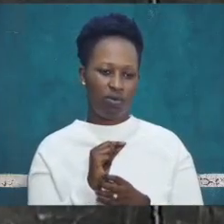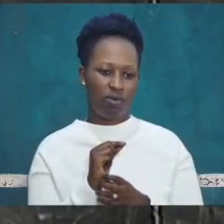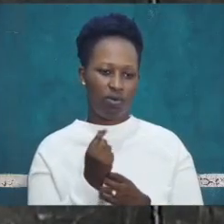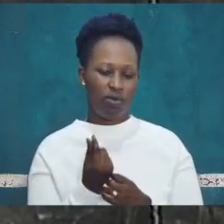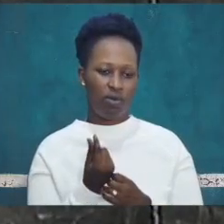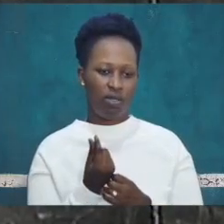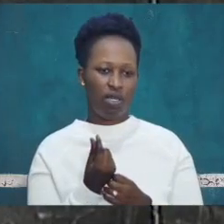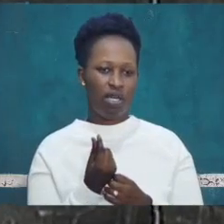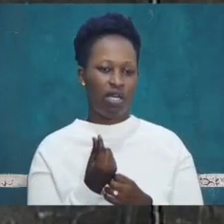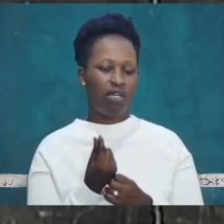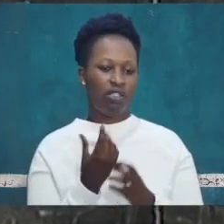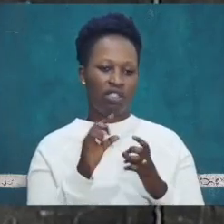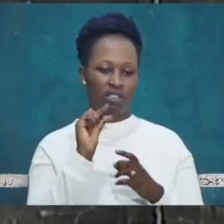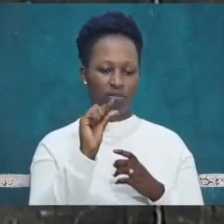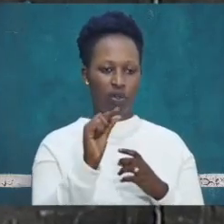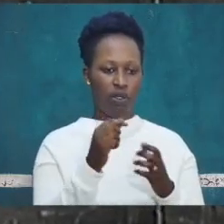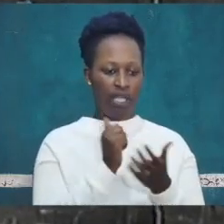harmless particles,